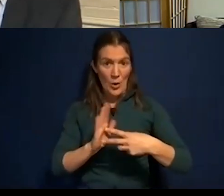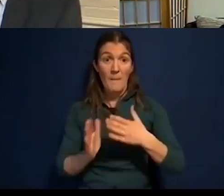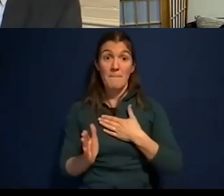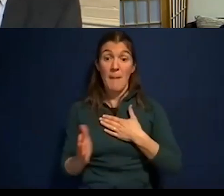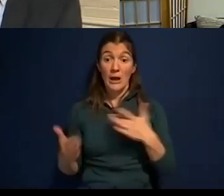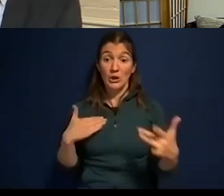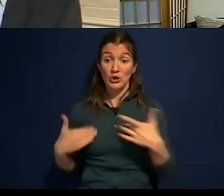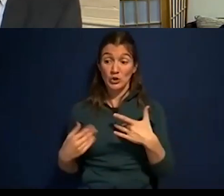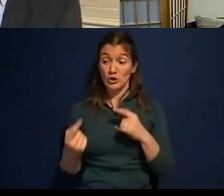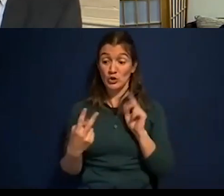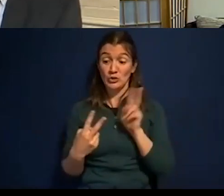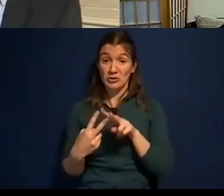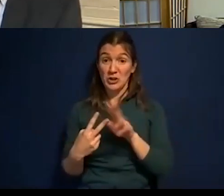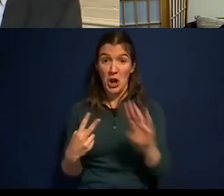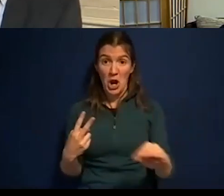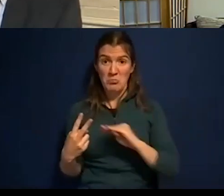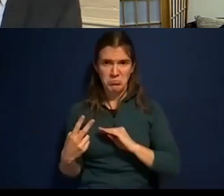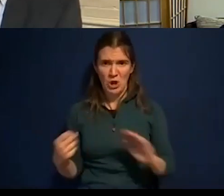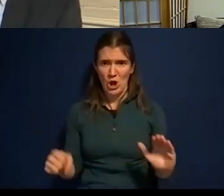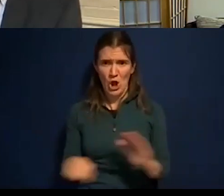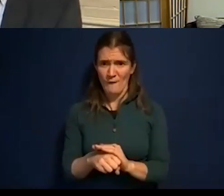concerns are addressed